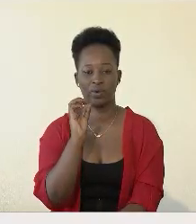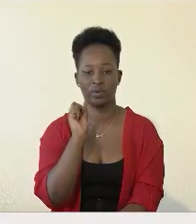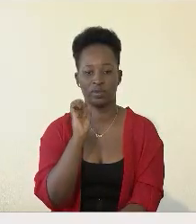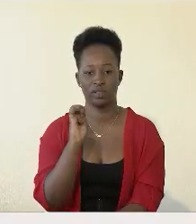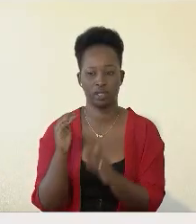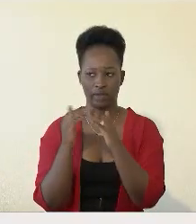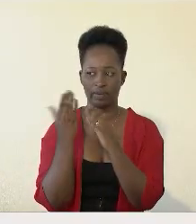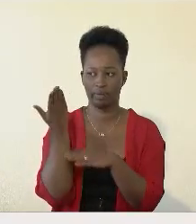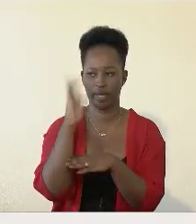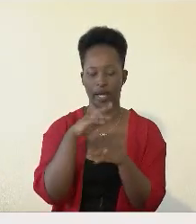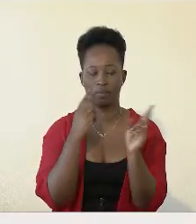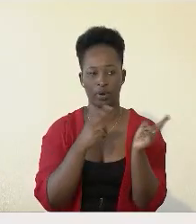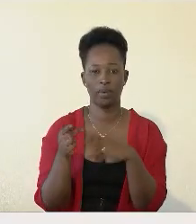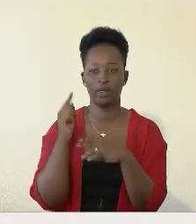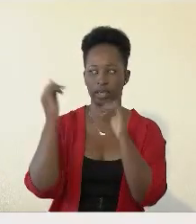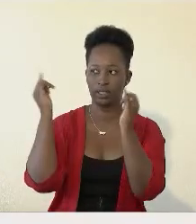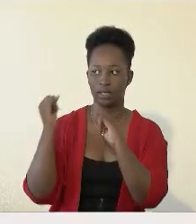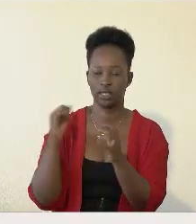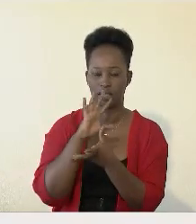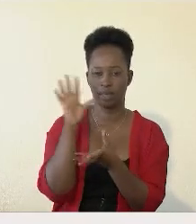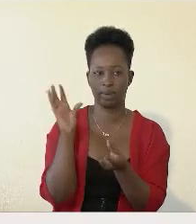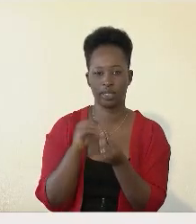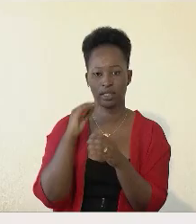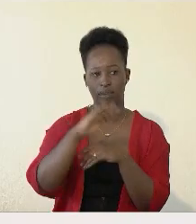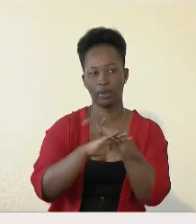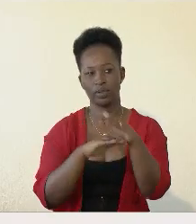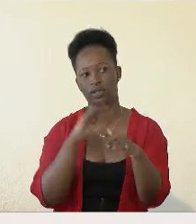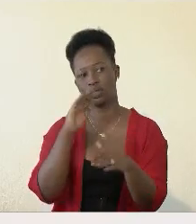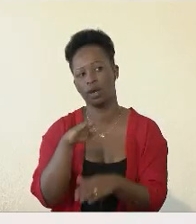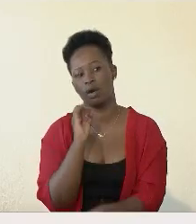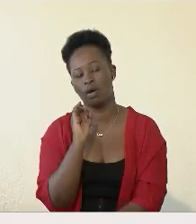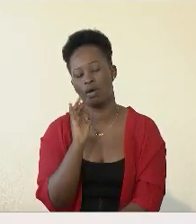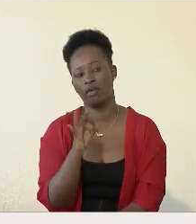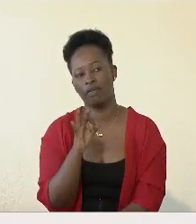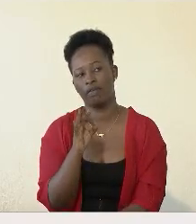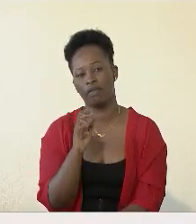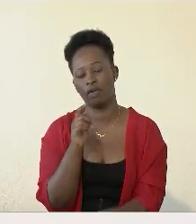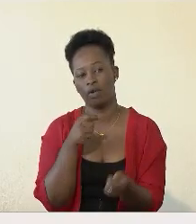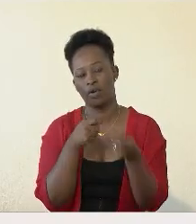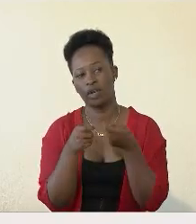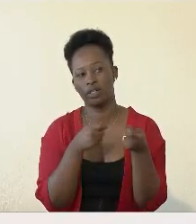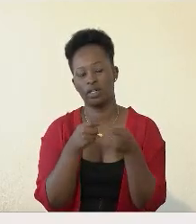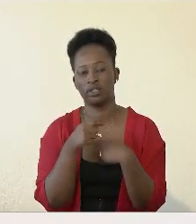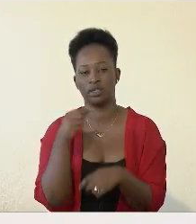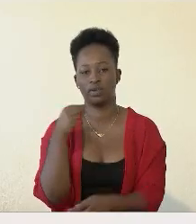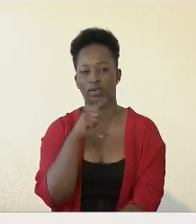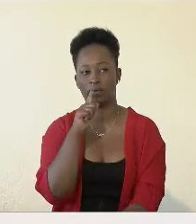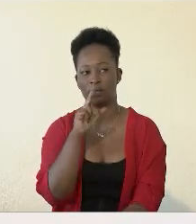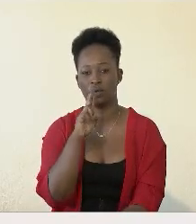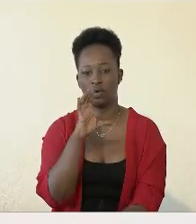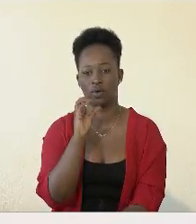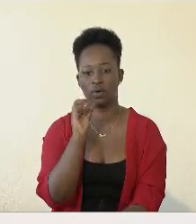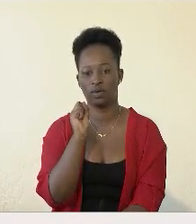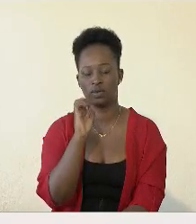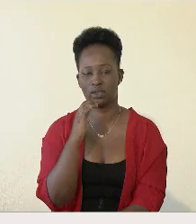normal. So that is a diagram that summarizes the process of regulating glucose level in the